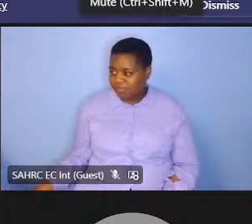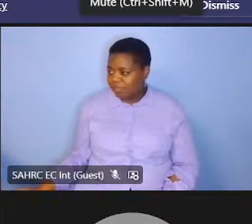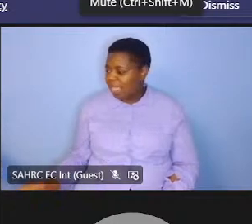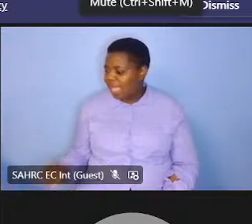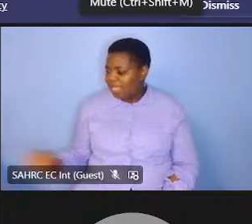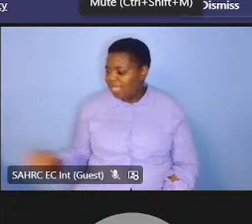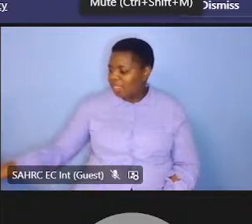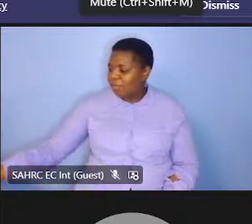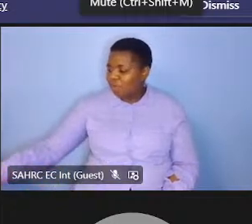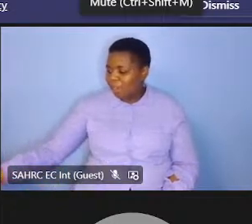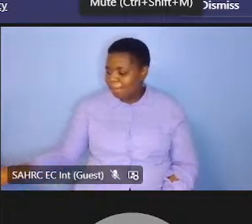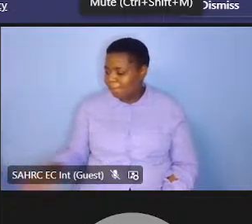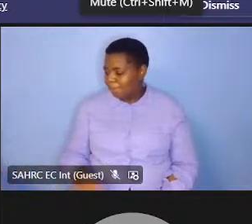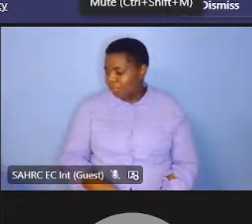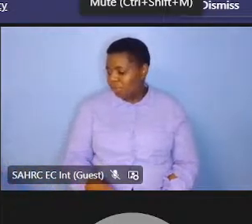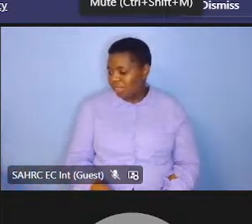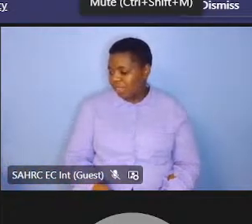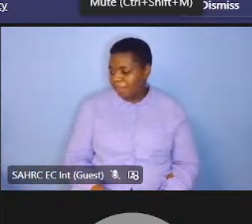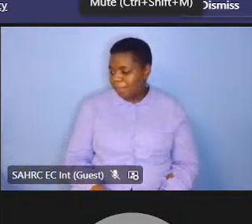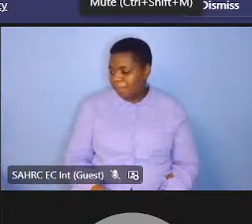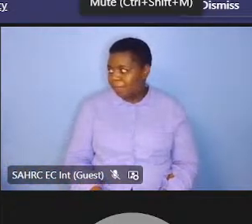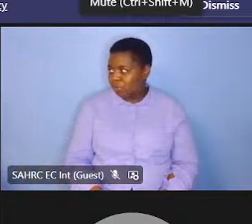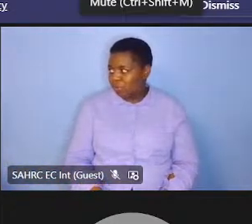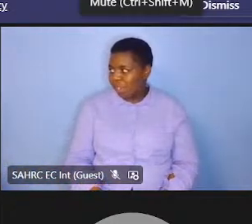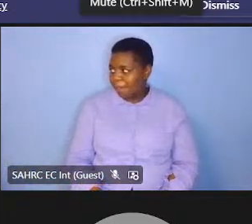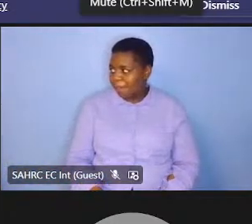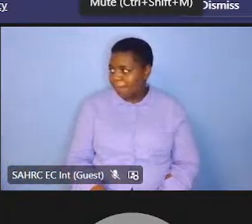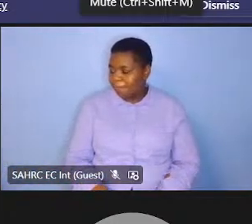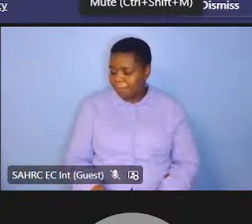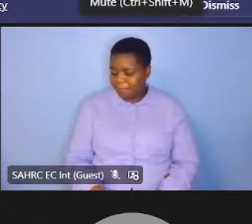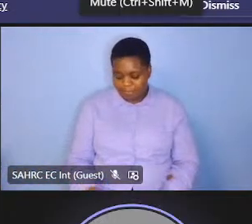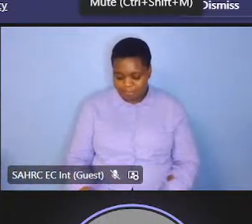think we've lost you for 1 moment.